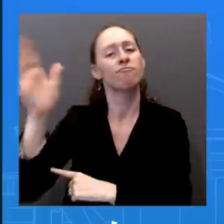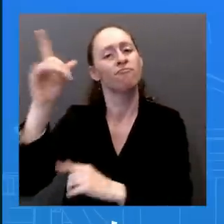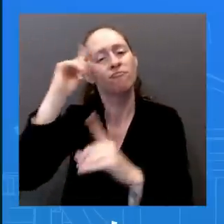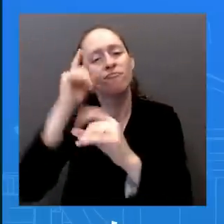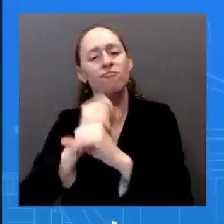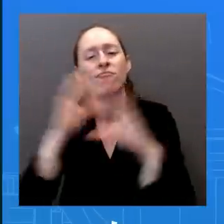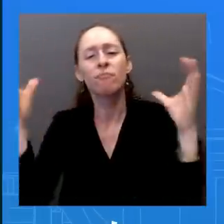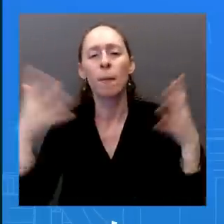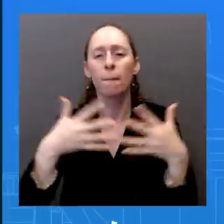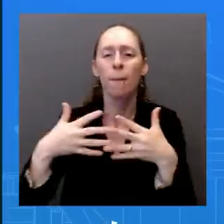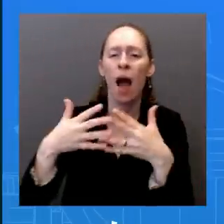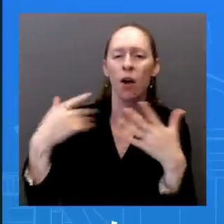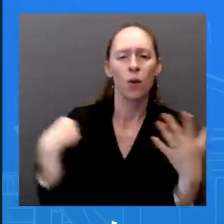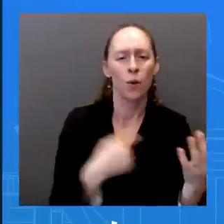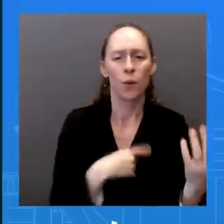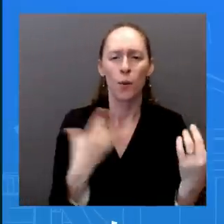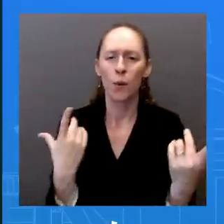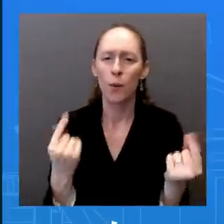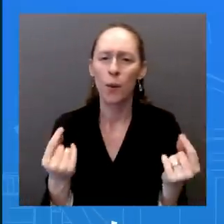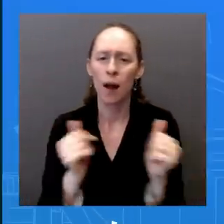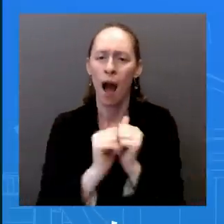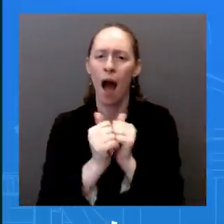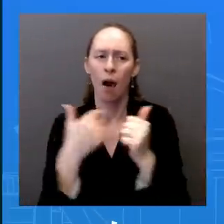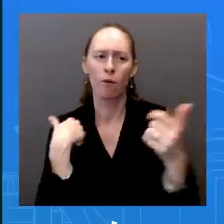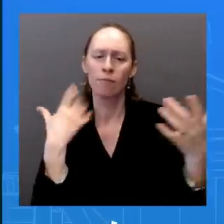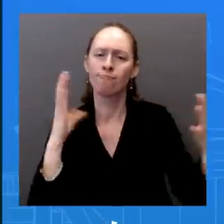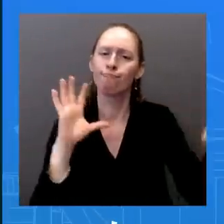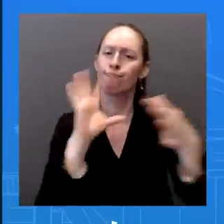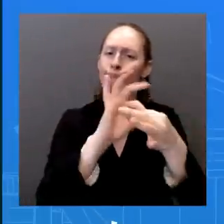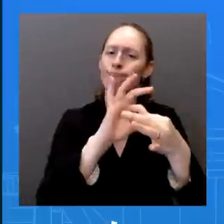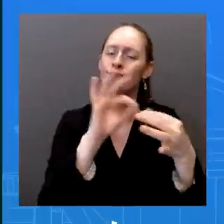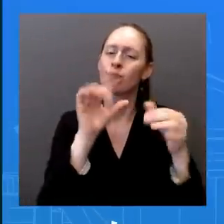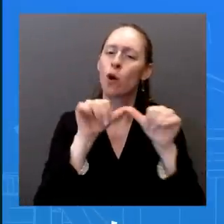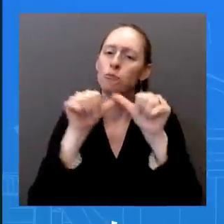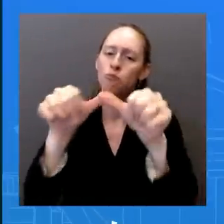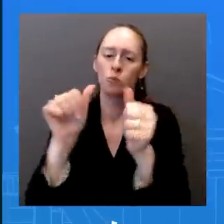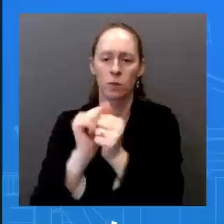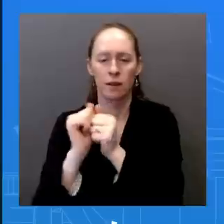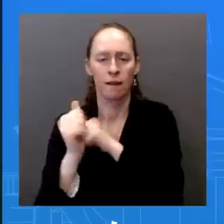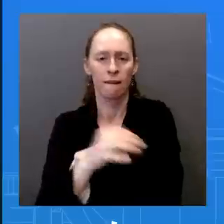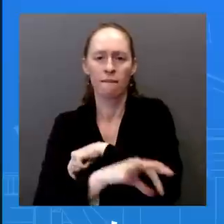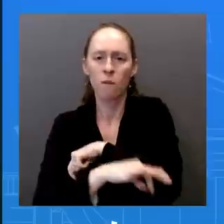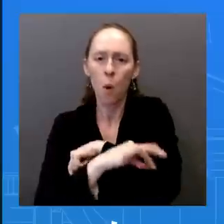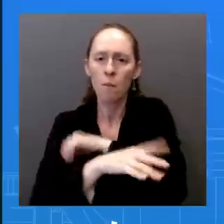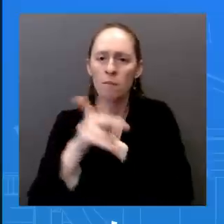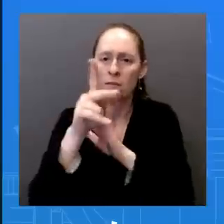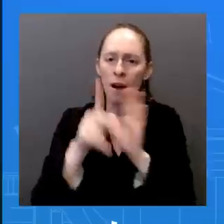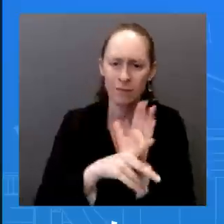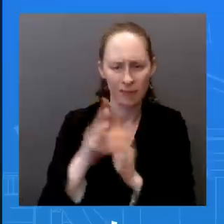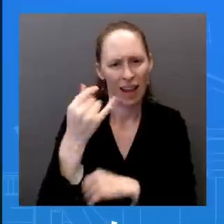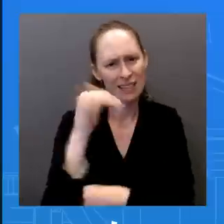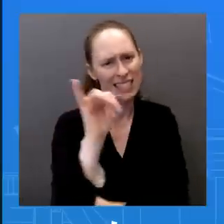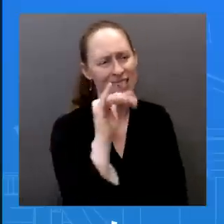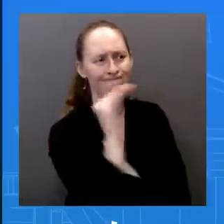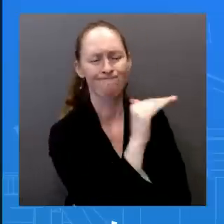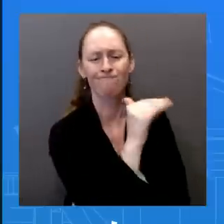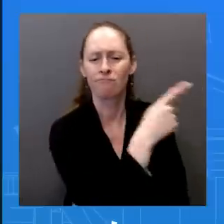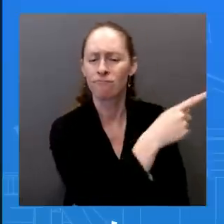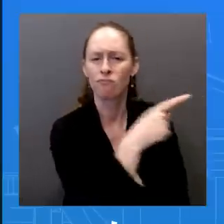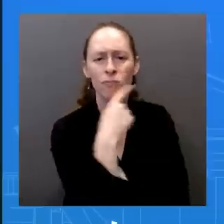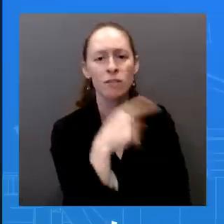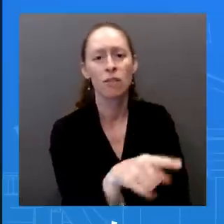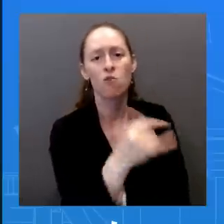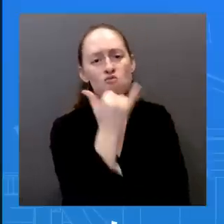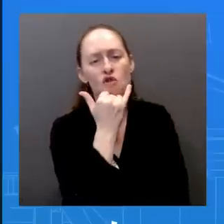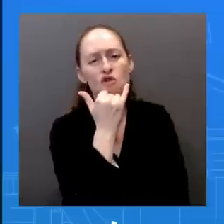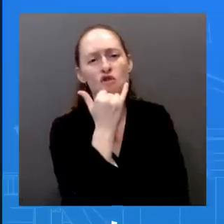Russia's unjust war in Ukraine and make a call to the world to continue to stand against the naked aggression that we've seen these past